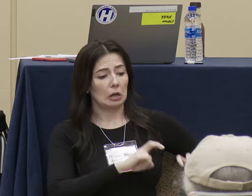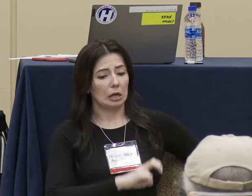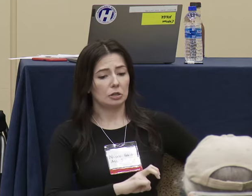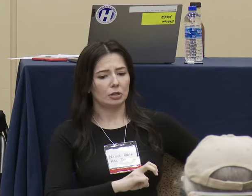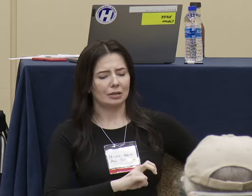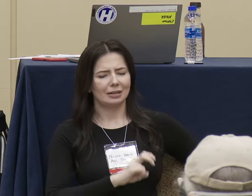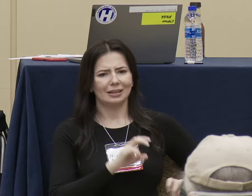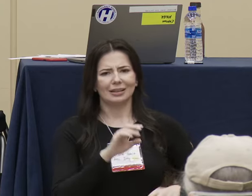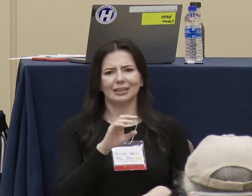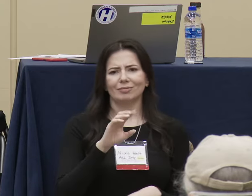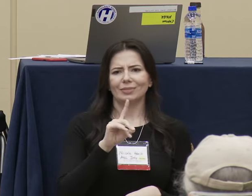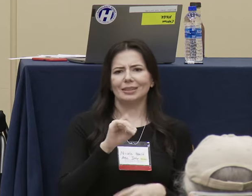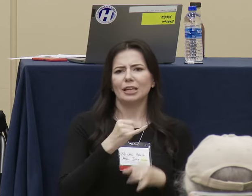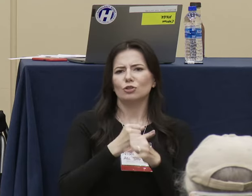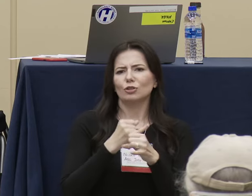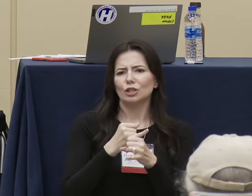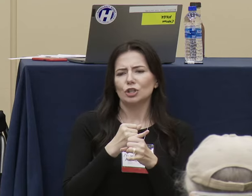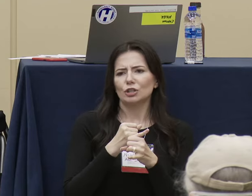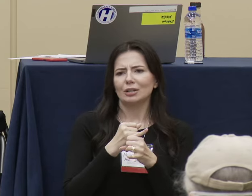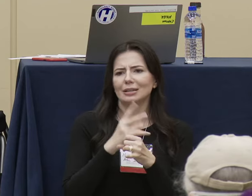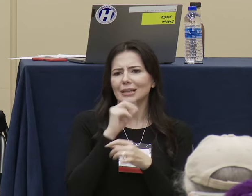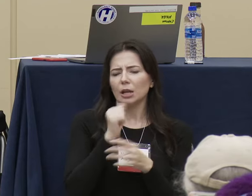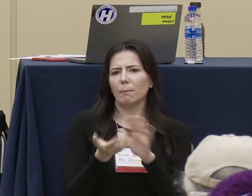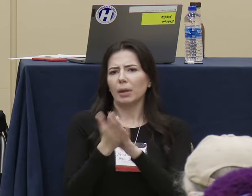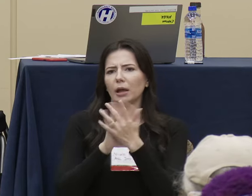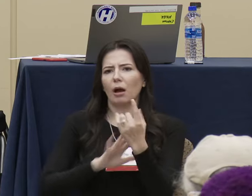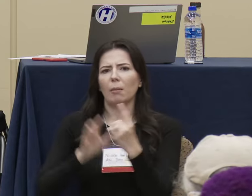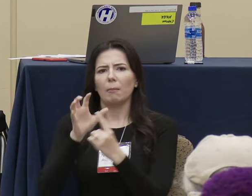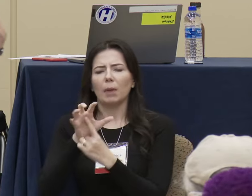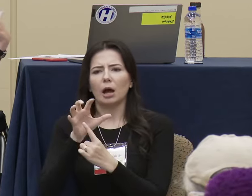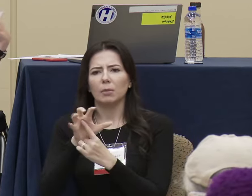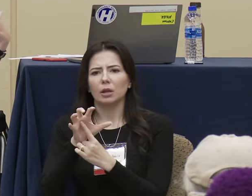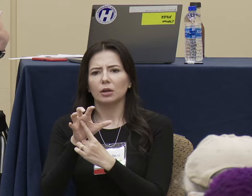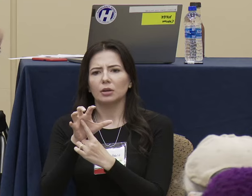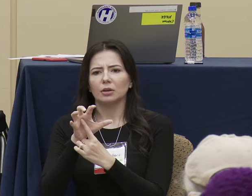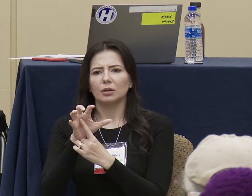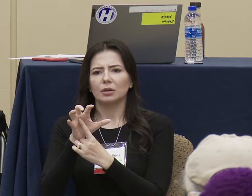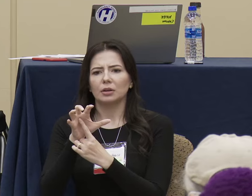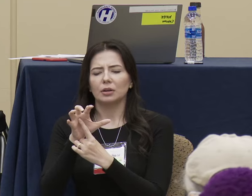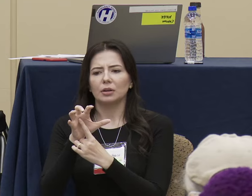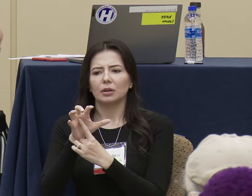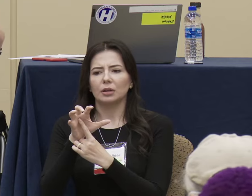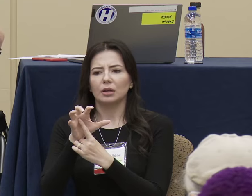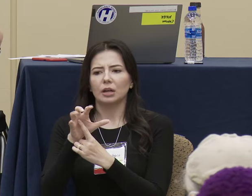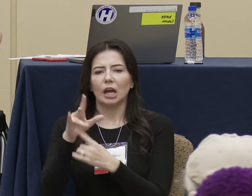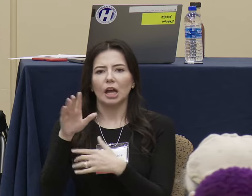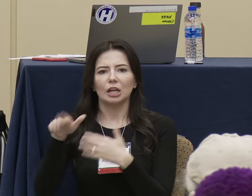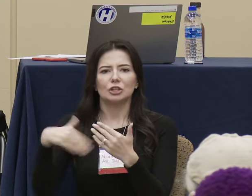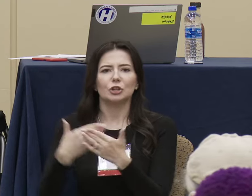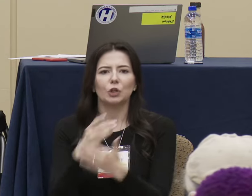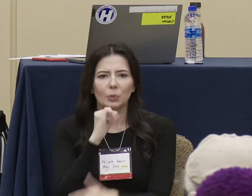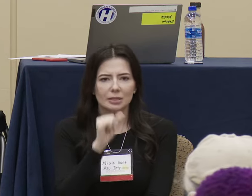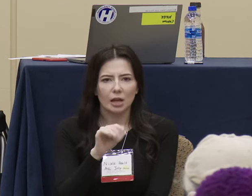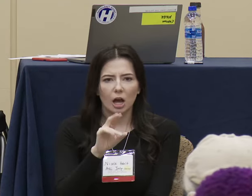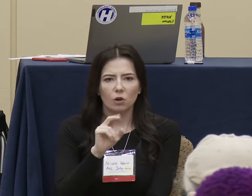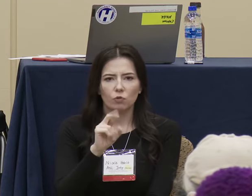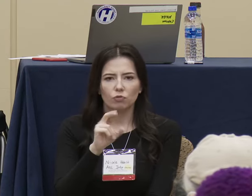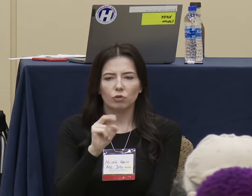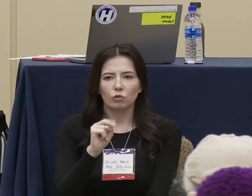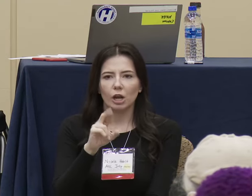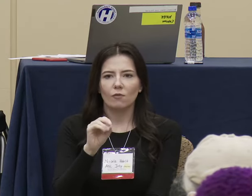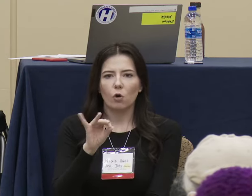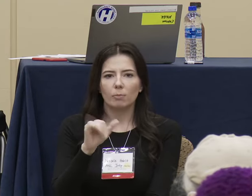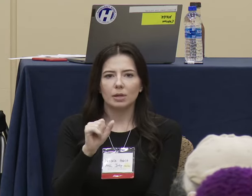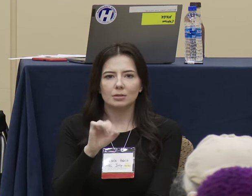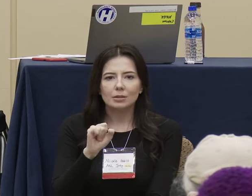deinstitutionalization didn't become abolitionary until it kind of went all the way, until it was non-reformist, meaning